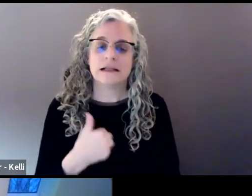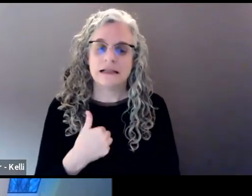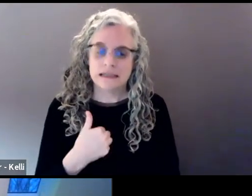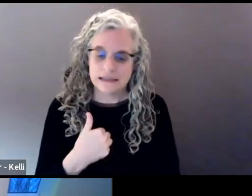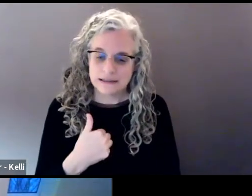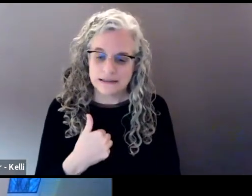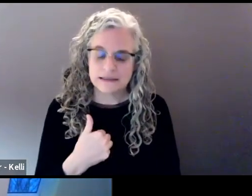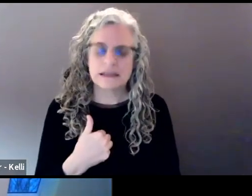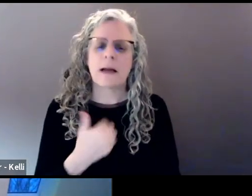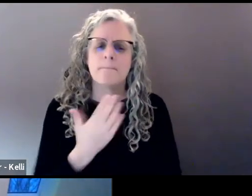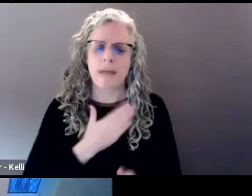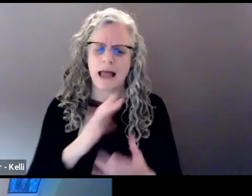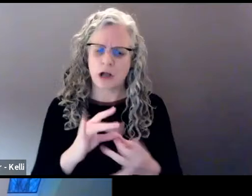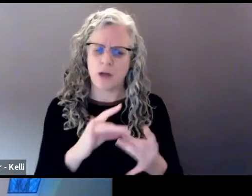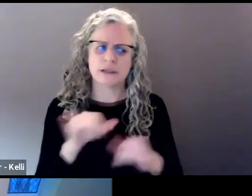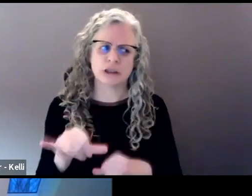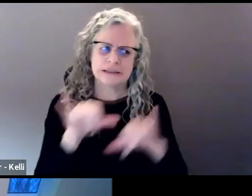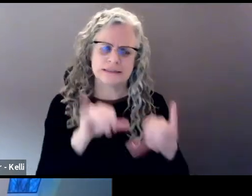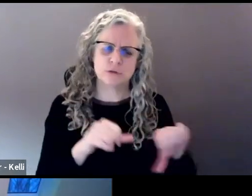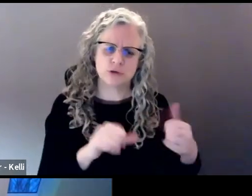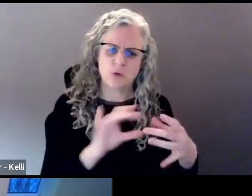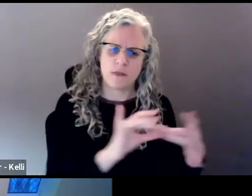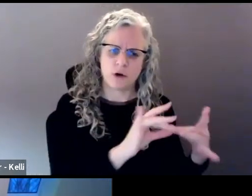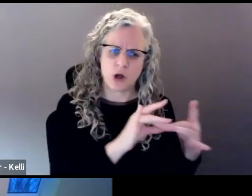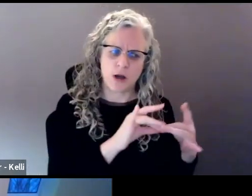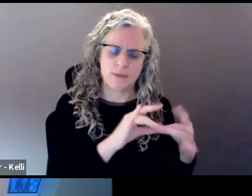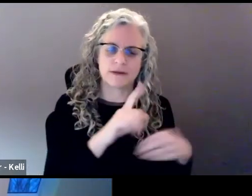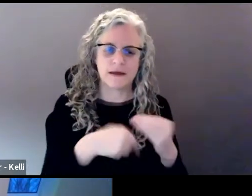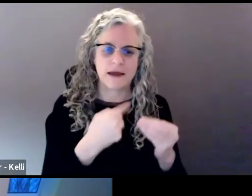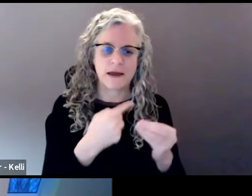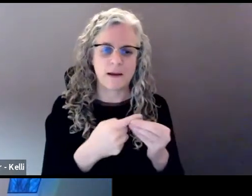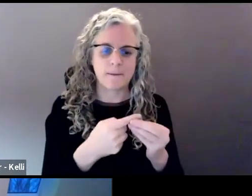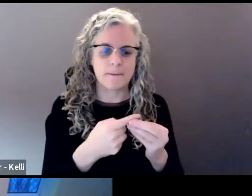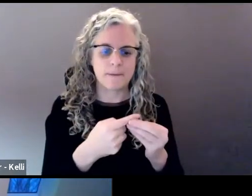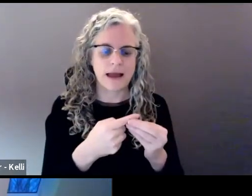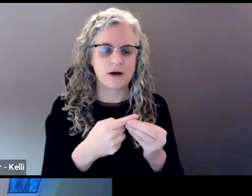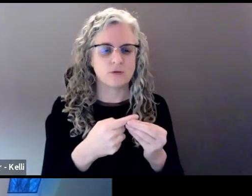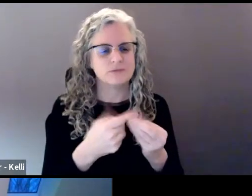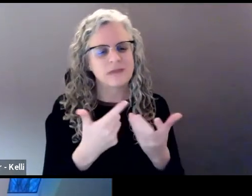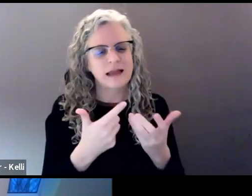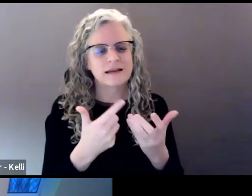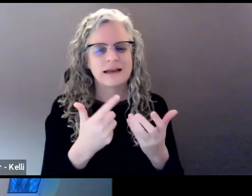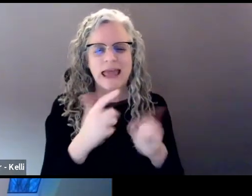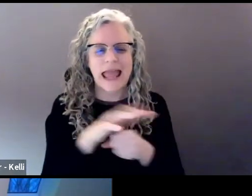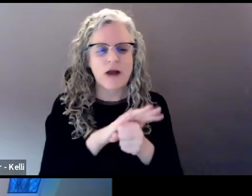comments that other people have mentioned regarding the high-density areas where you do have